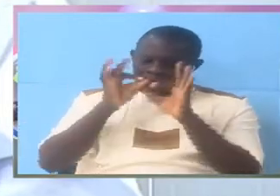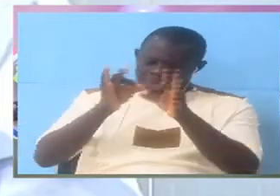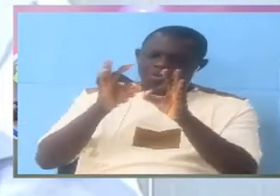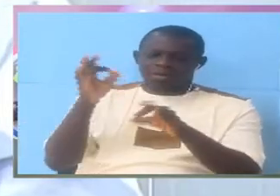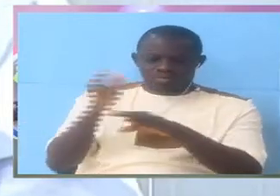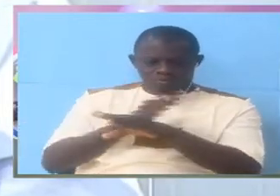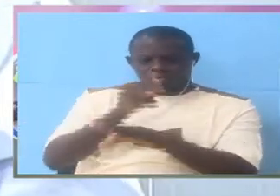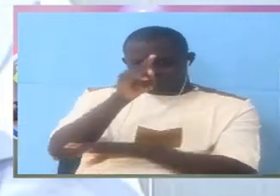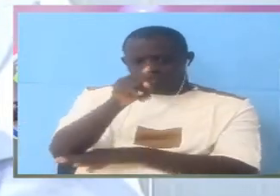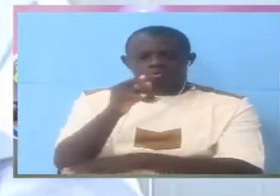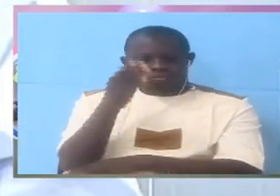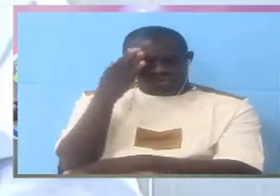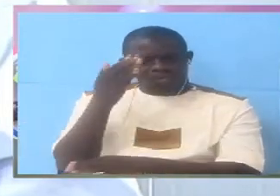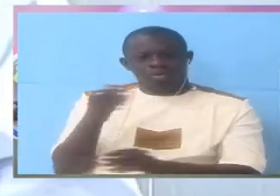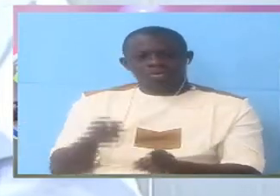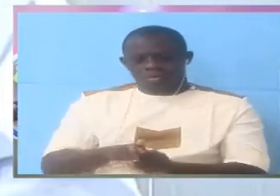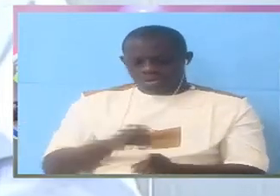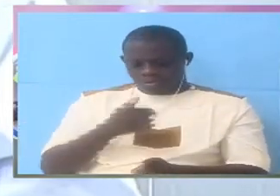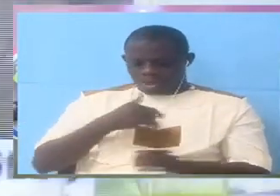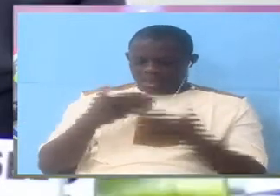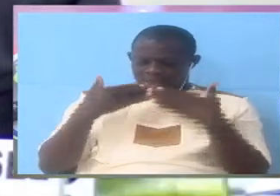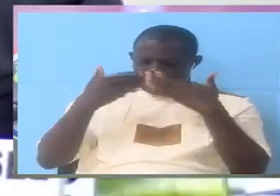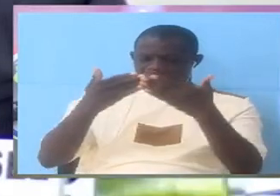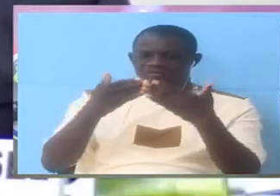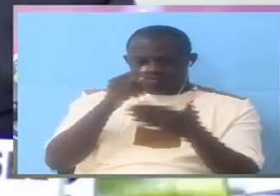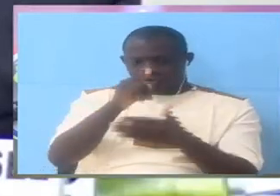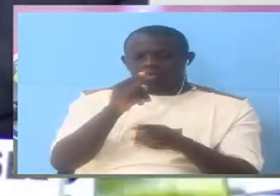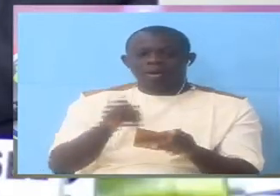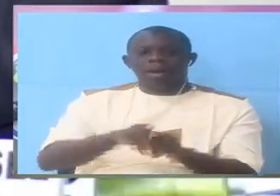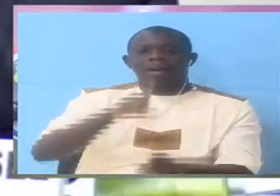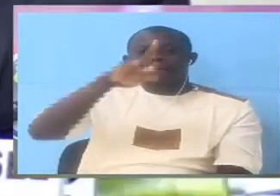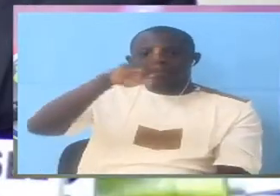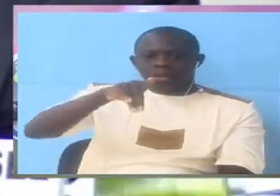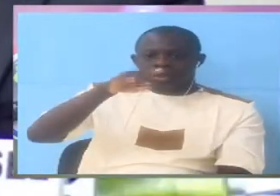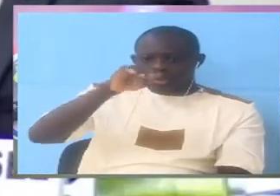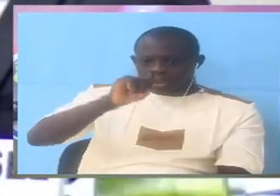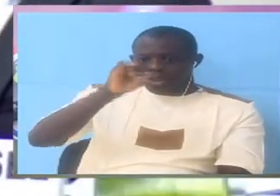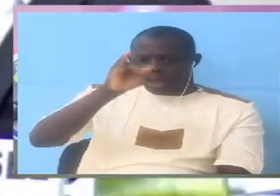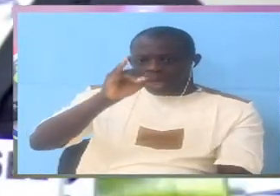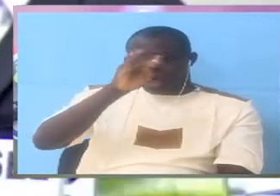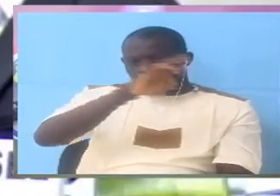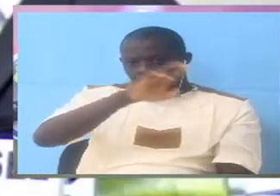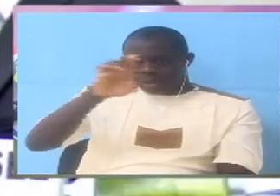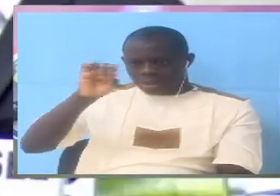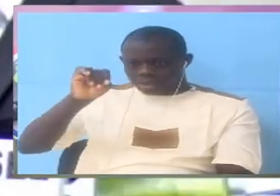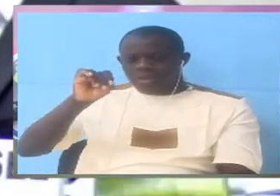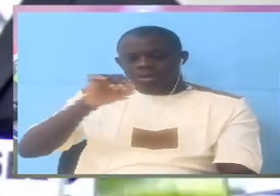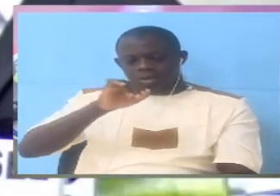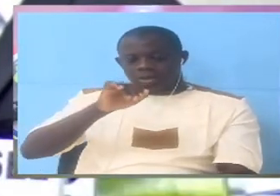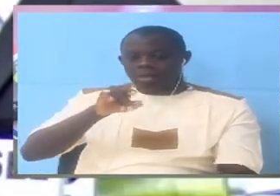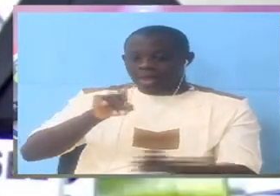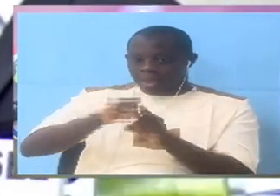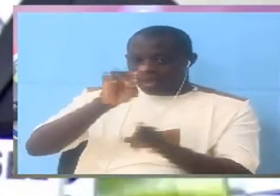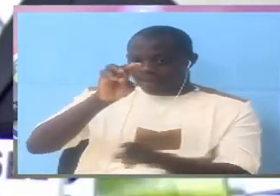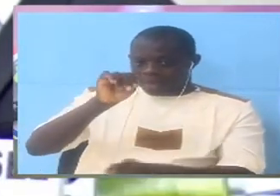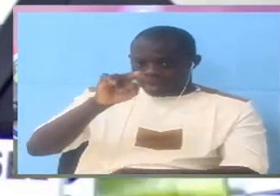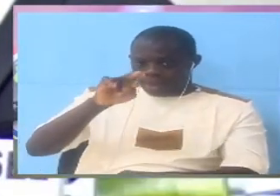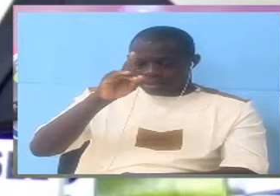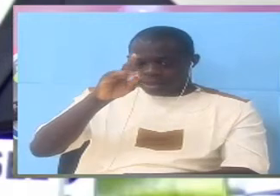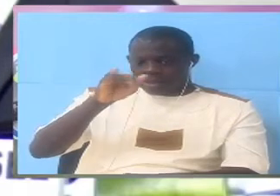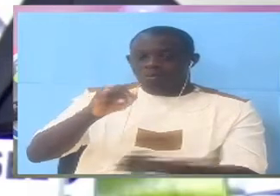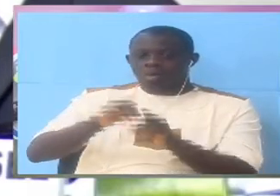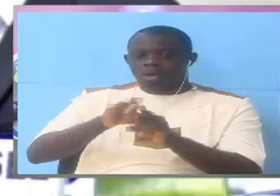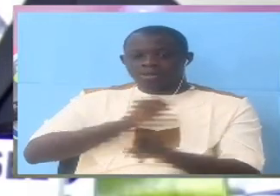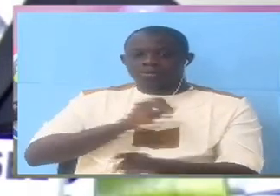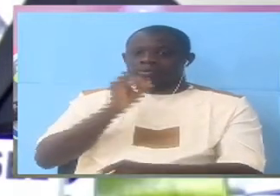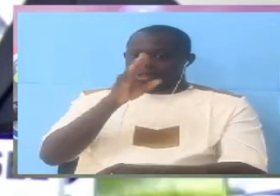here that I'm yet to listen to his. Per Mendy said, whilst he was being questioned, it was ordered